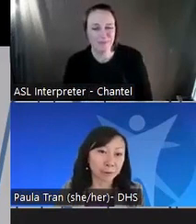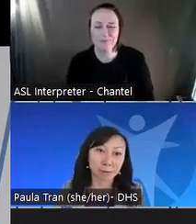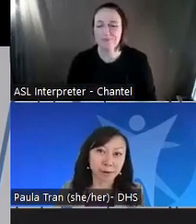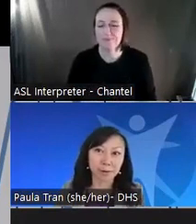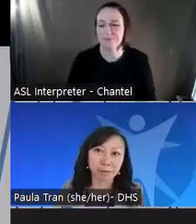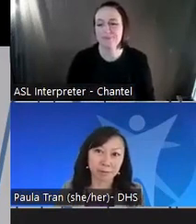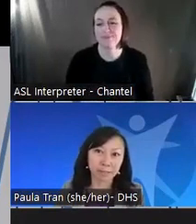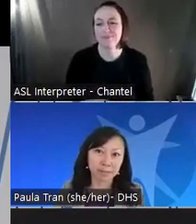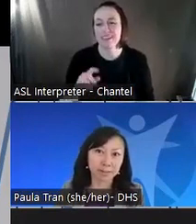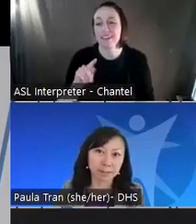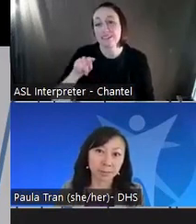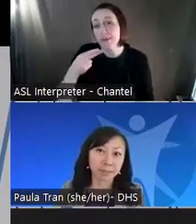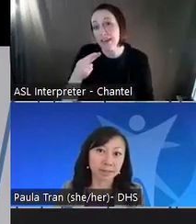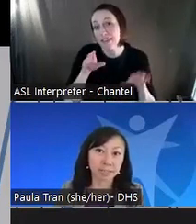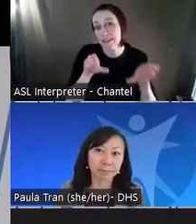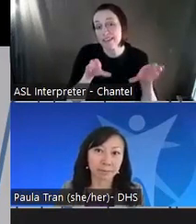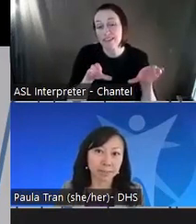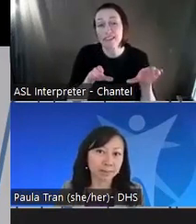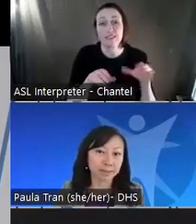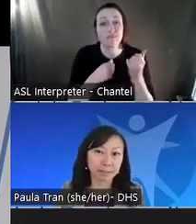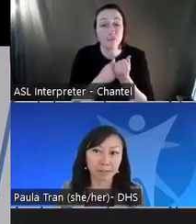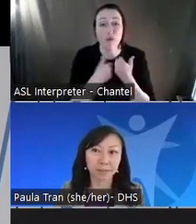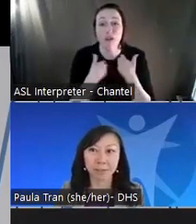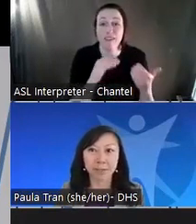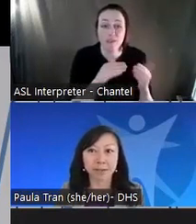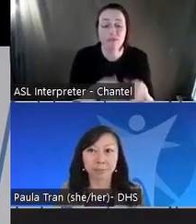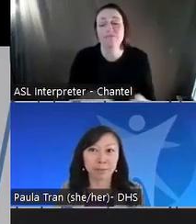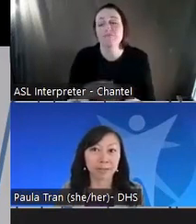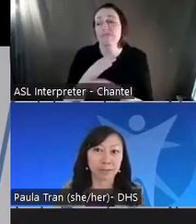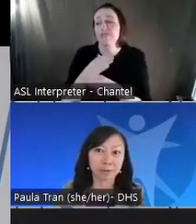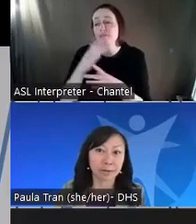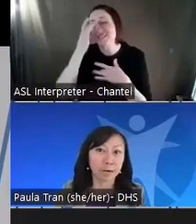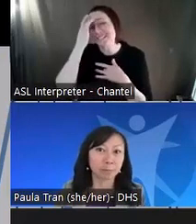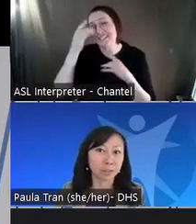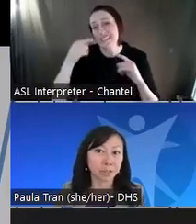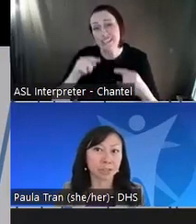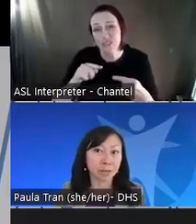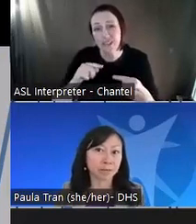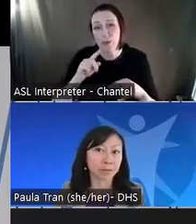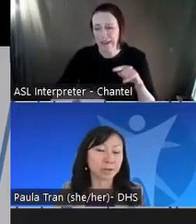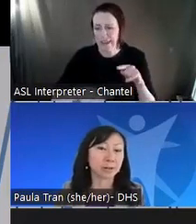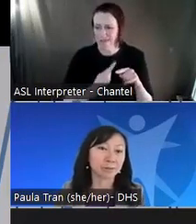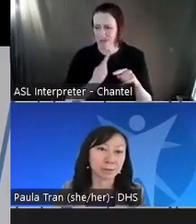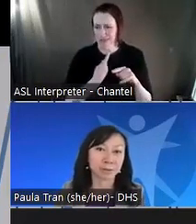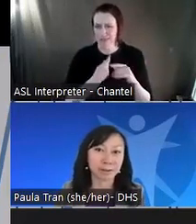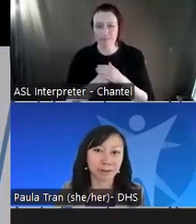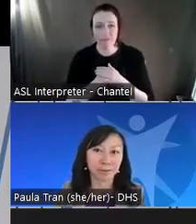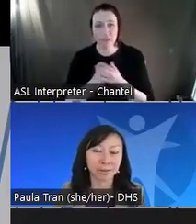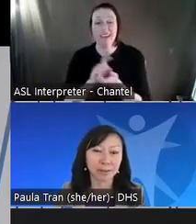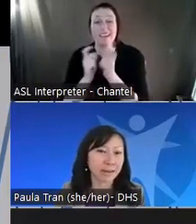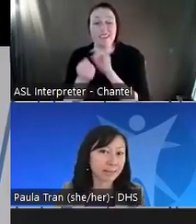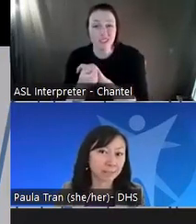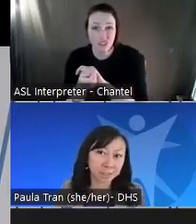the groundwork for healthy communities, and they protect us from diseases and injury we cannot prevent alone, and help us change behaviors harmful to our